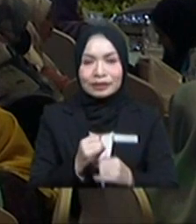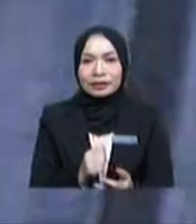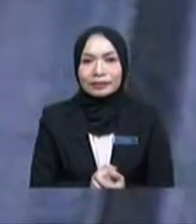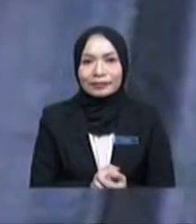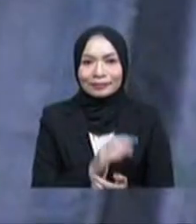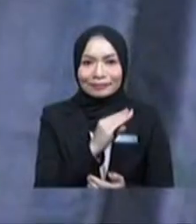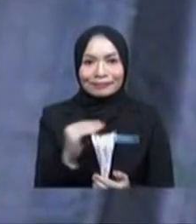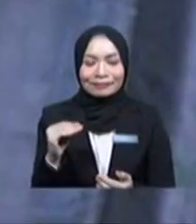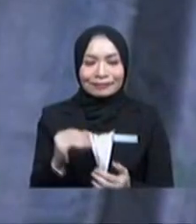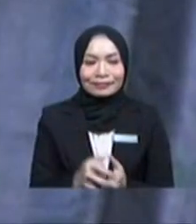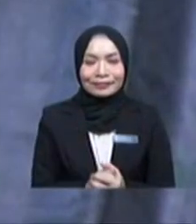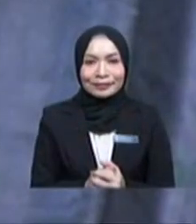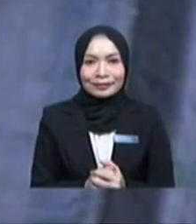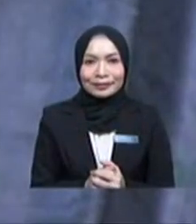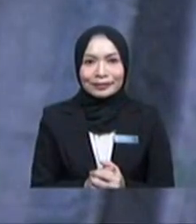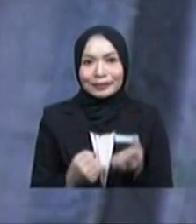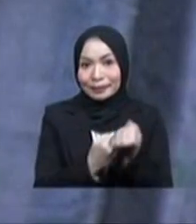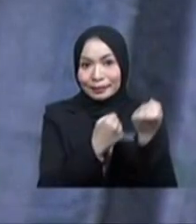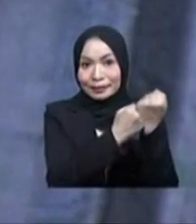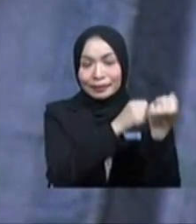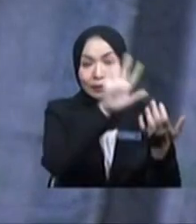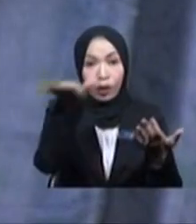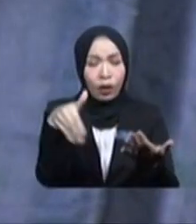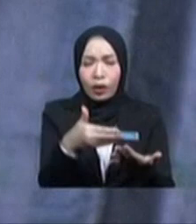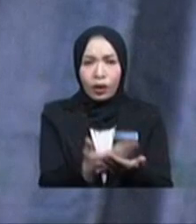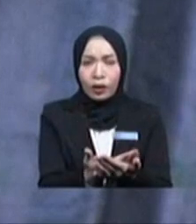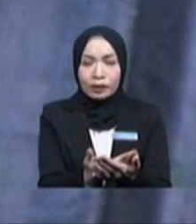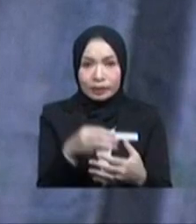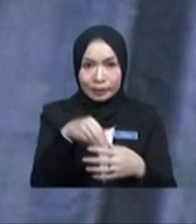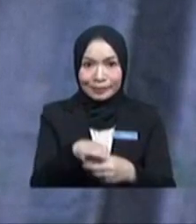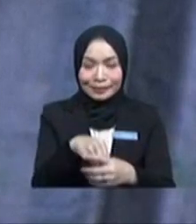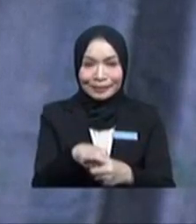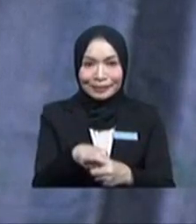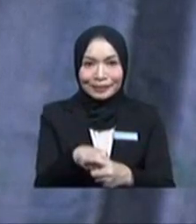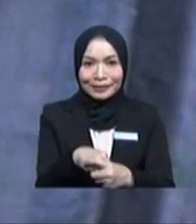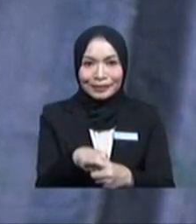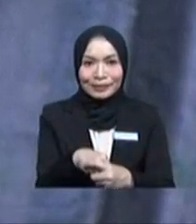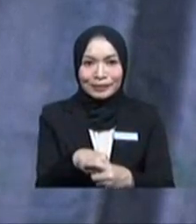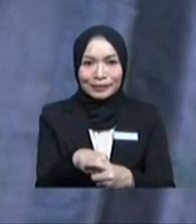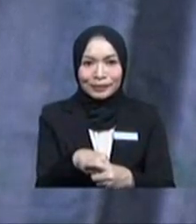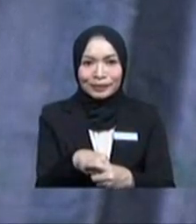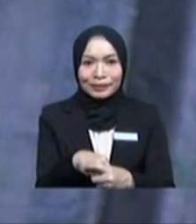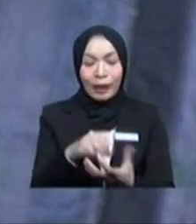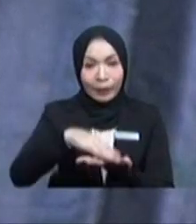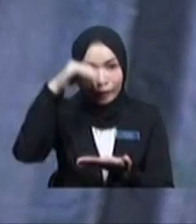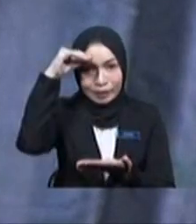and contribution of all stakeholders to bring about the aspired change in the education system.